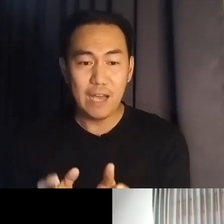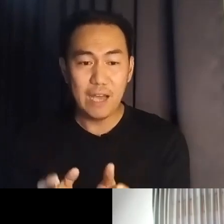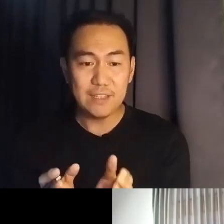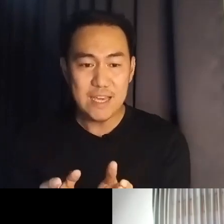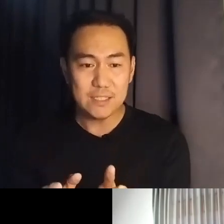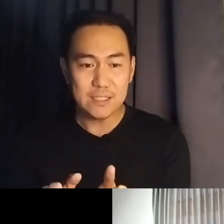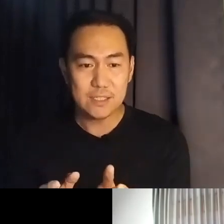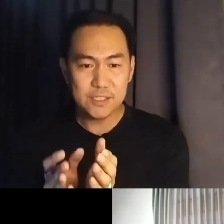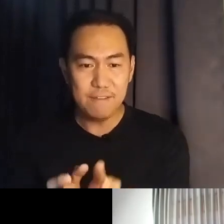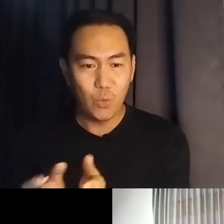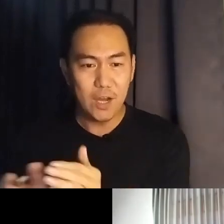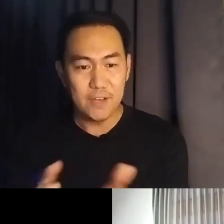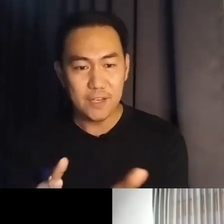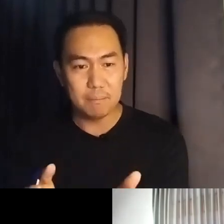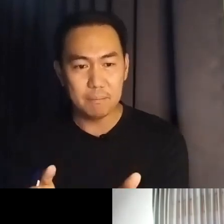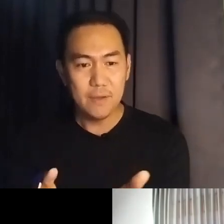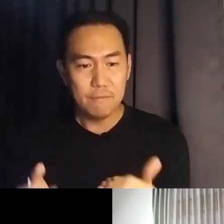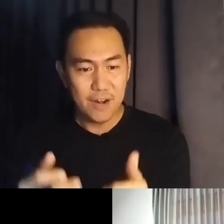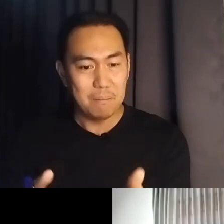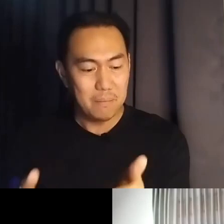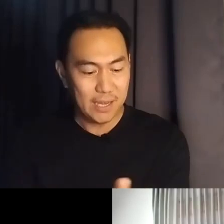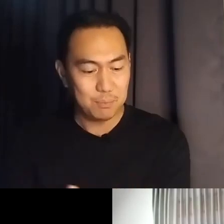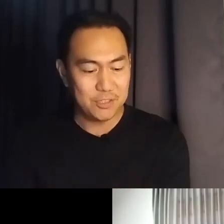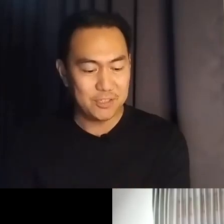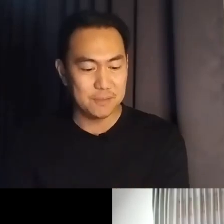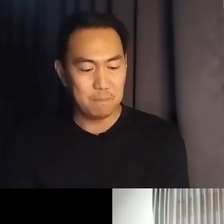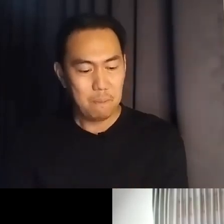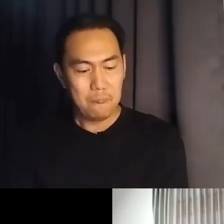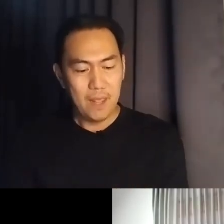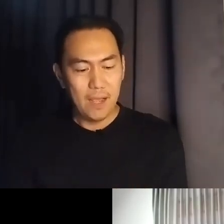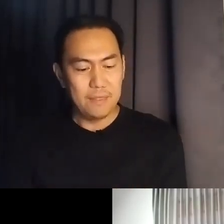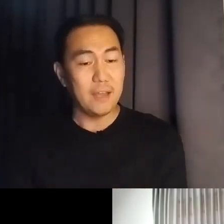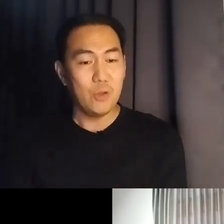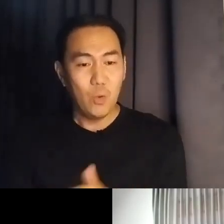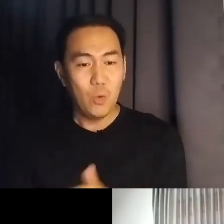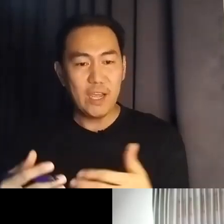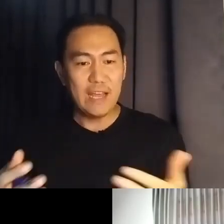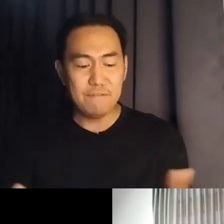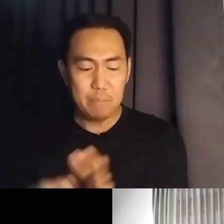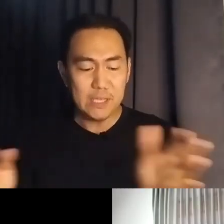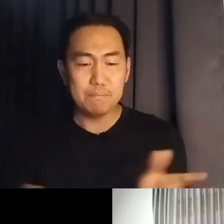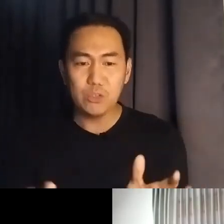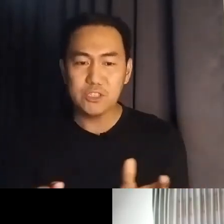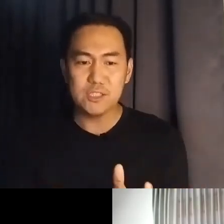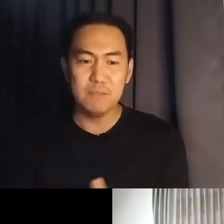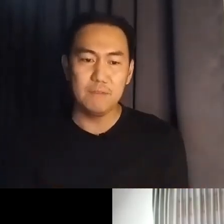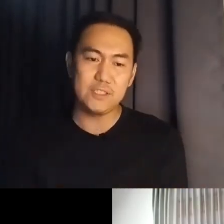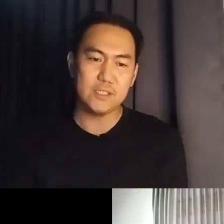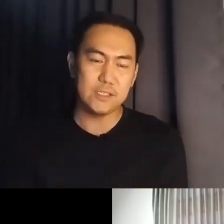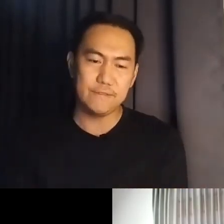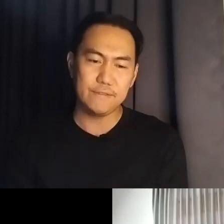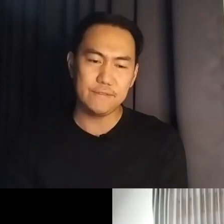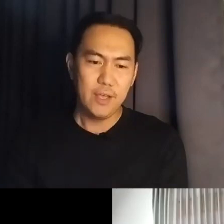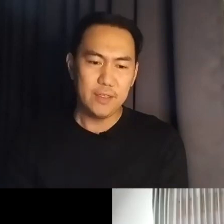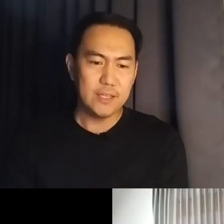have at least saved one victim from exploitation. And then we can have a bespoke system of